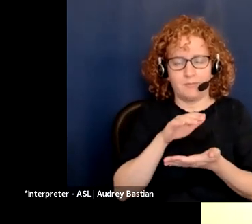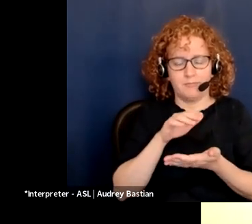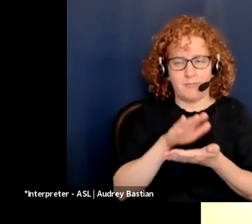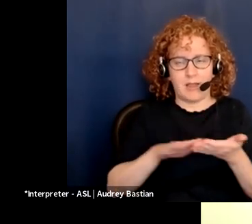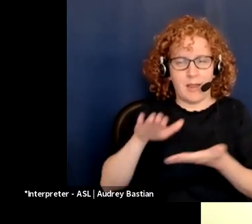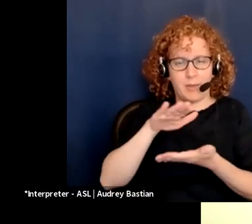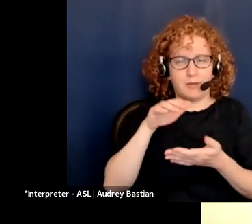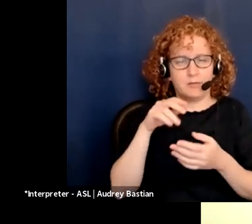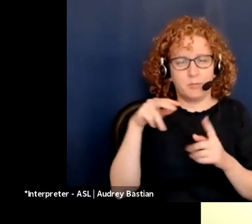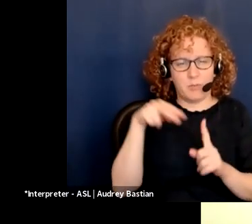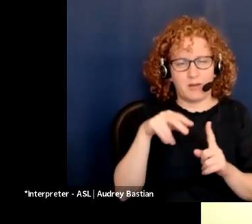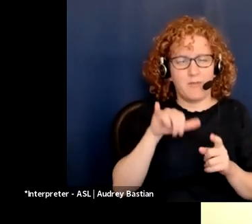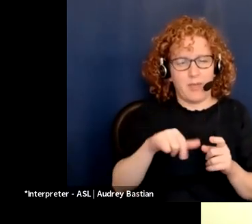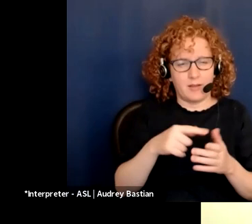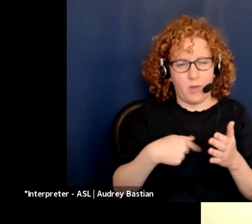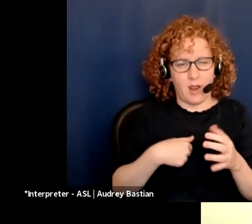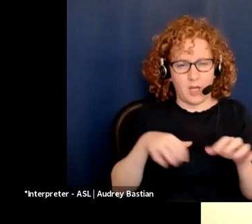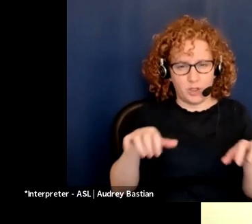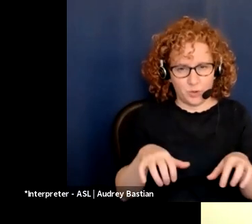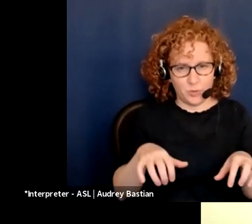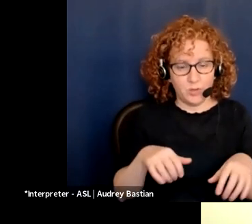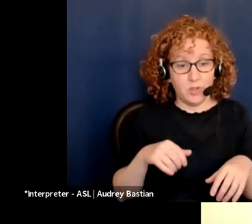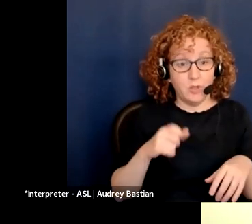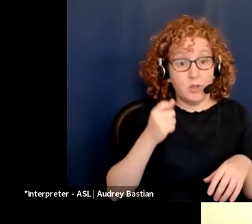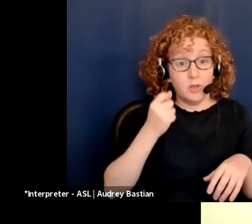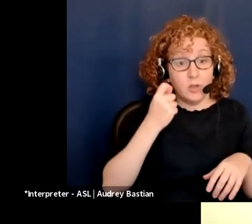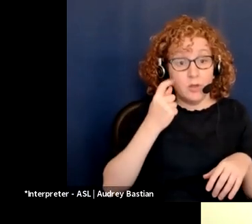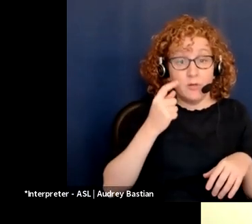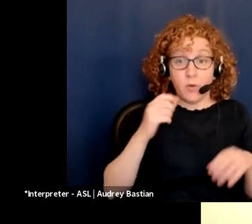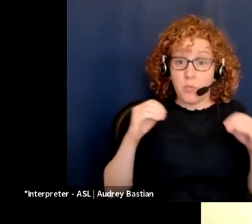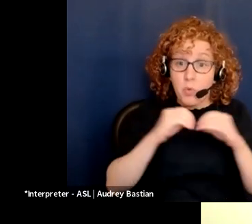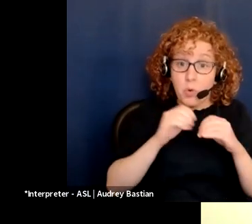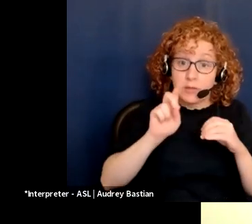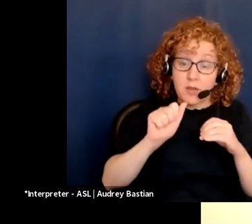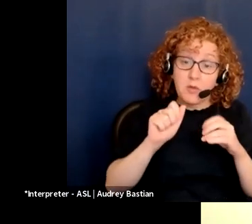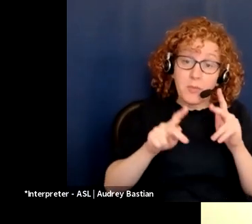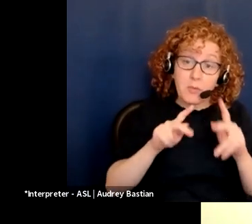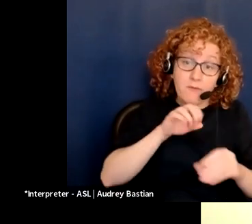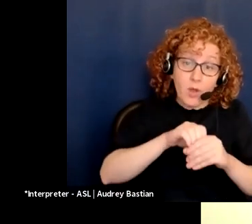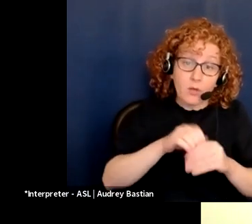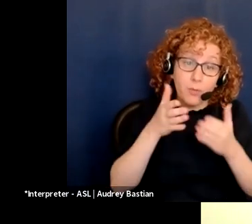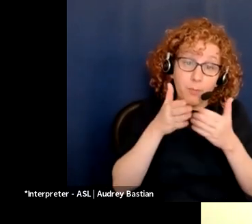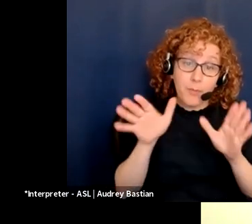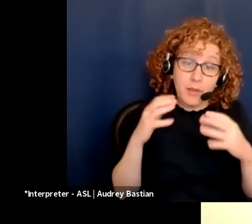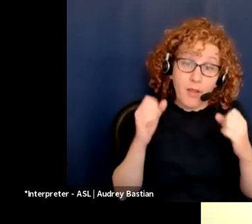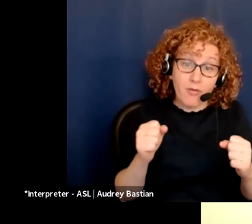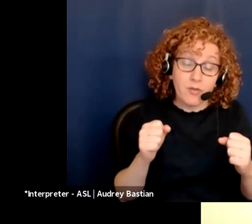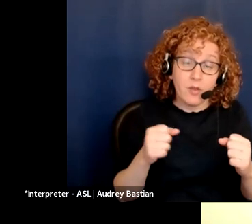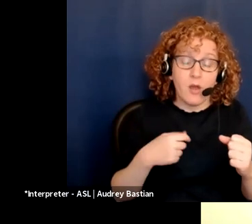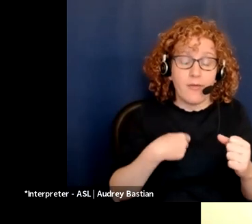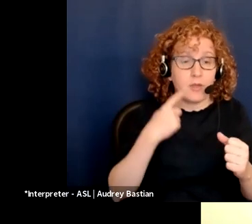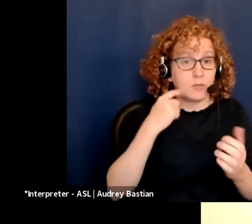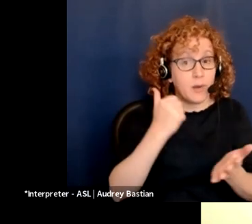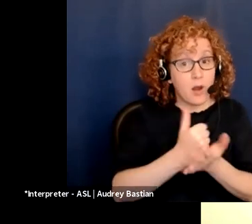in terms of getting more disabled people involved in public health, I think it would be really helpful to have